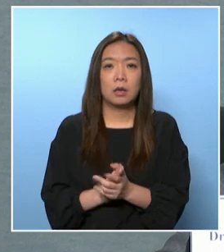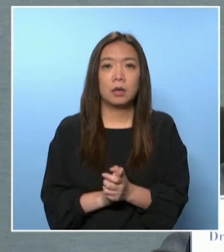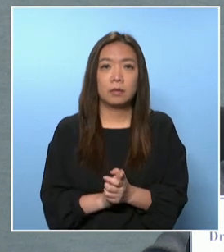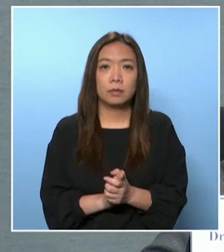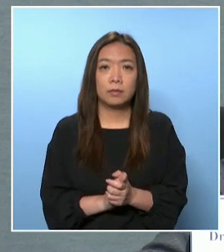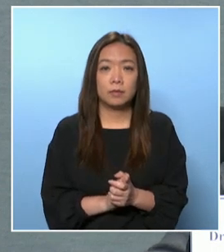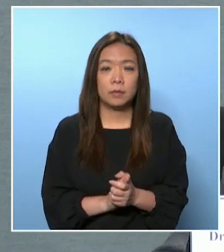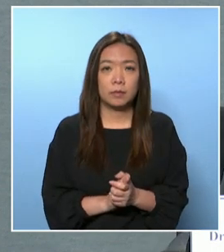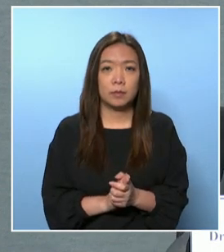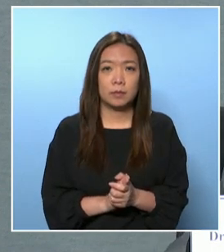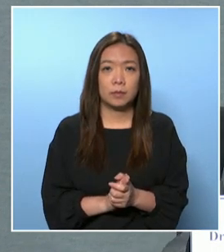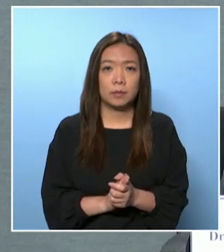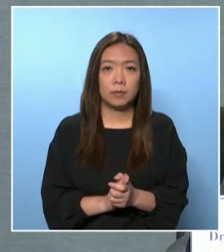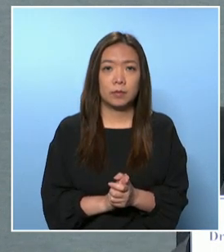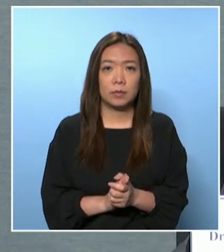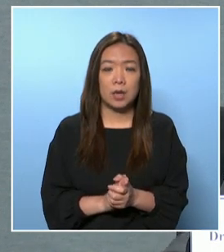first.